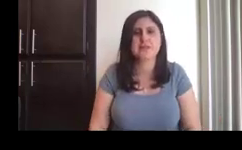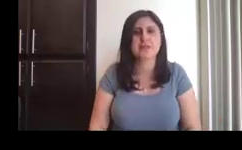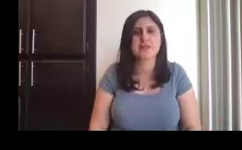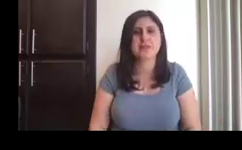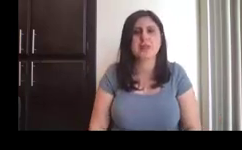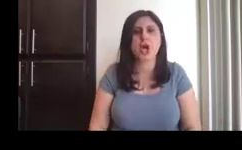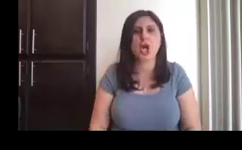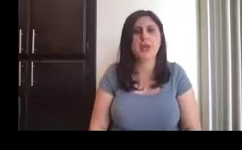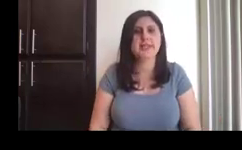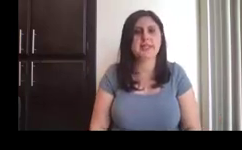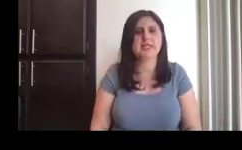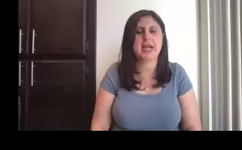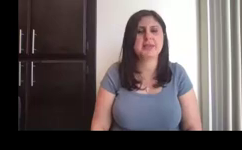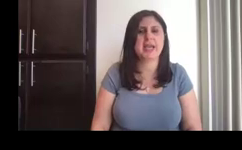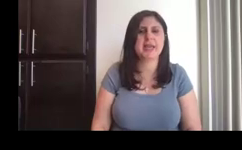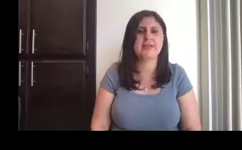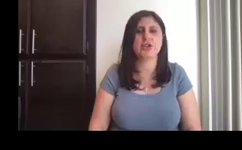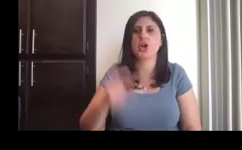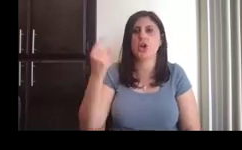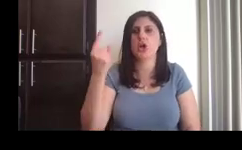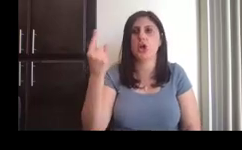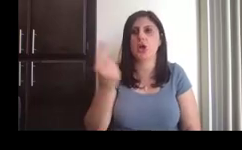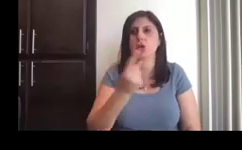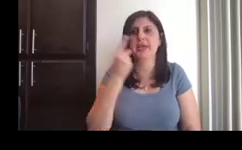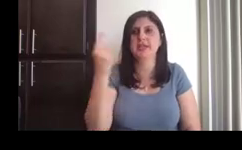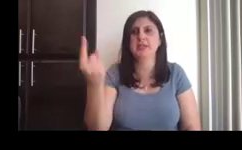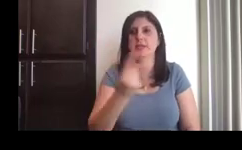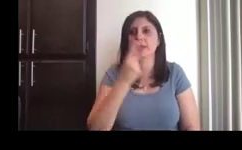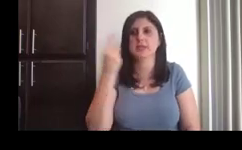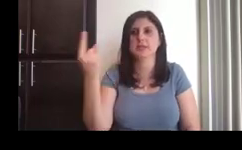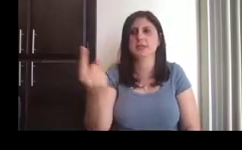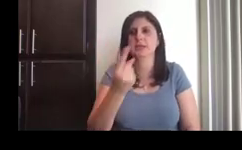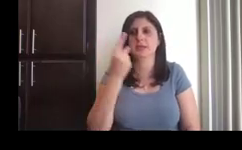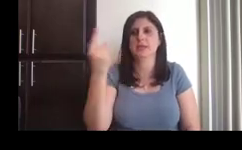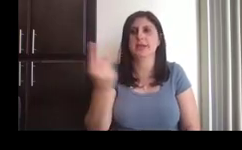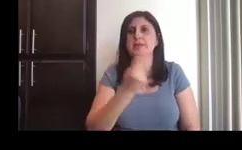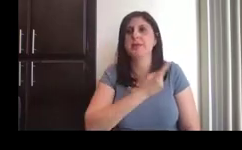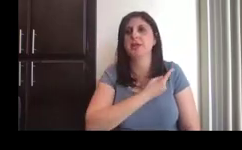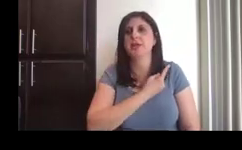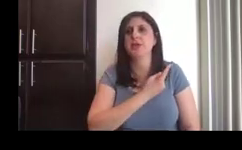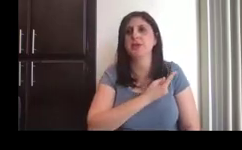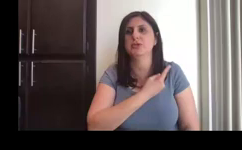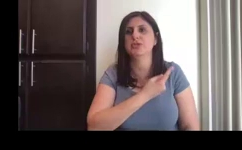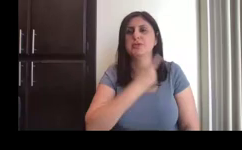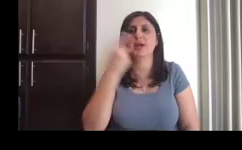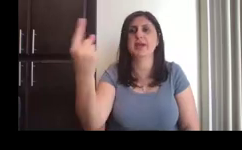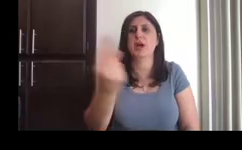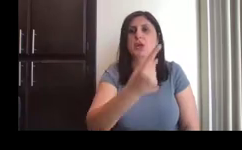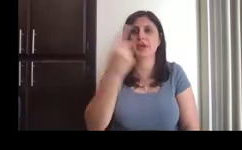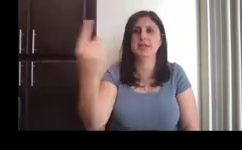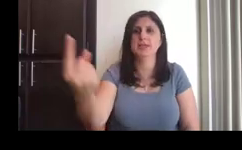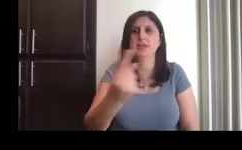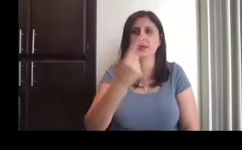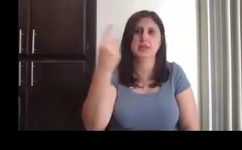Always, sometimes, and never. Always, Okay, remember alone, closer to your